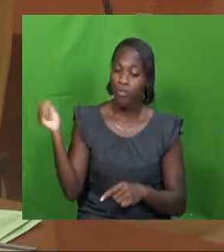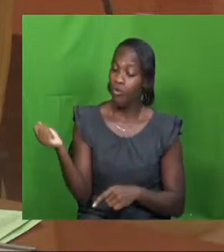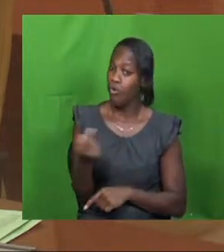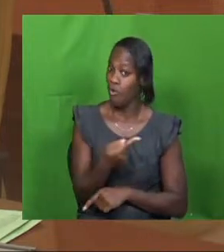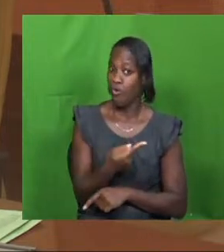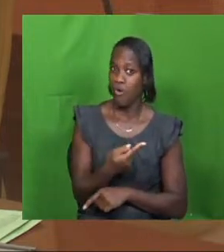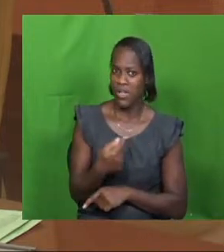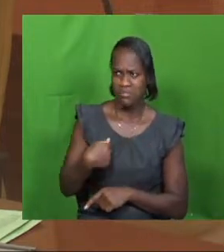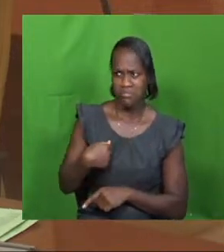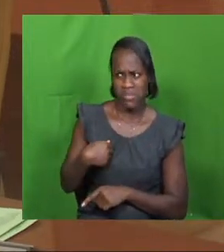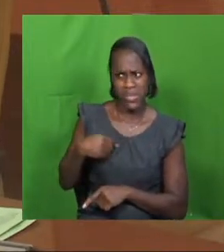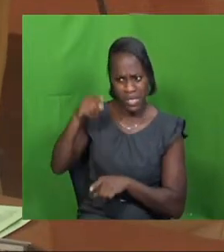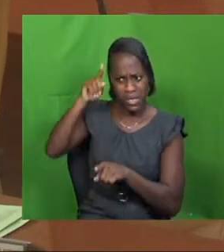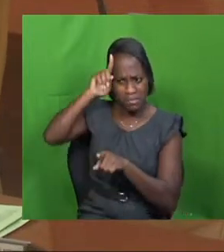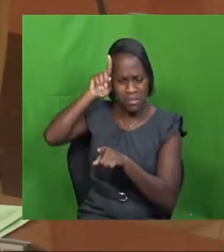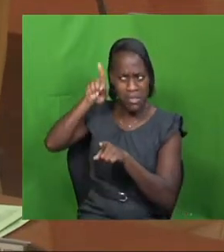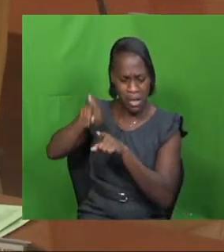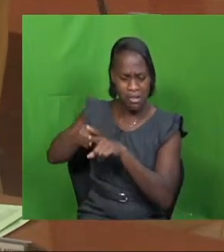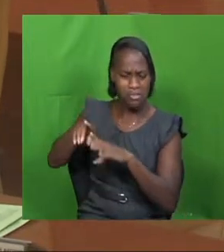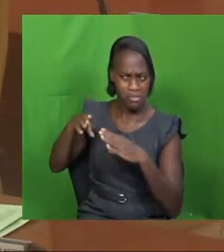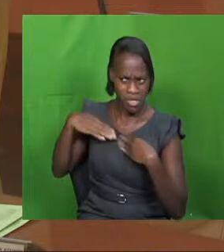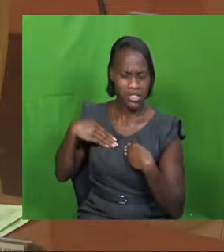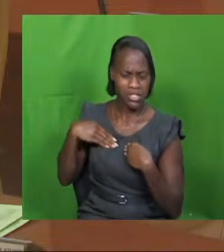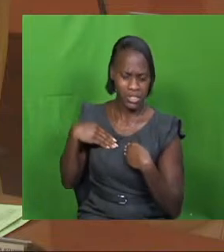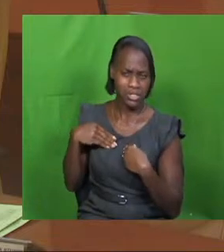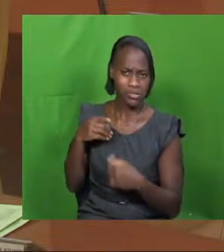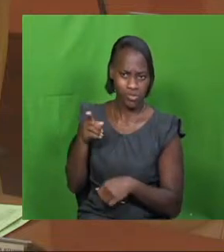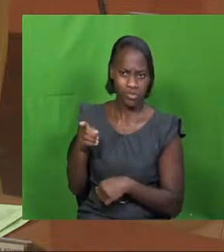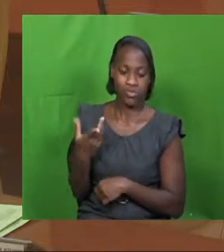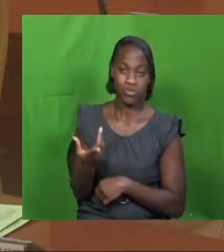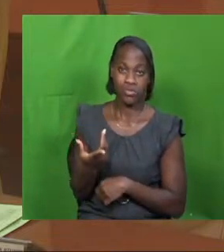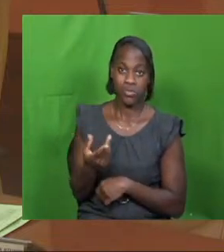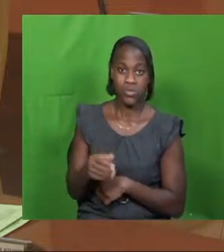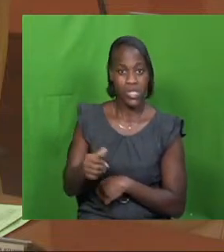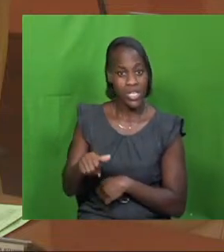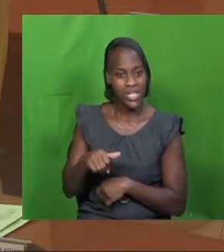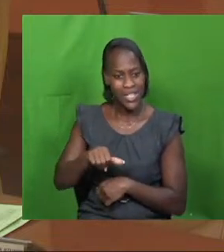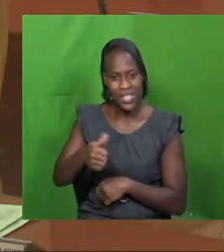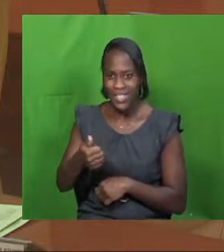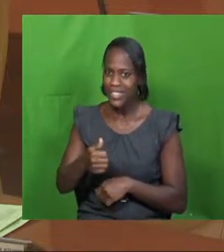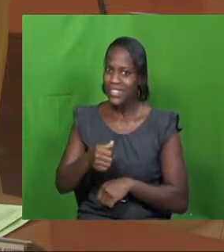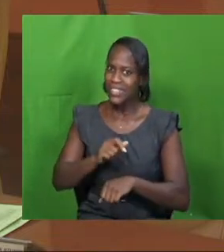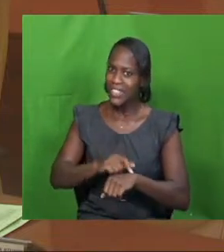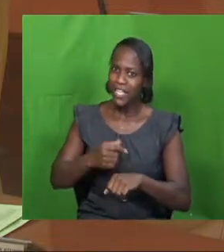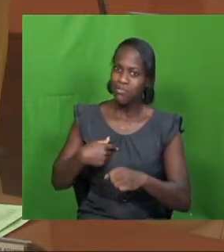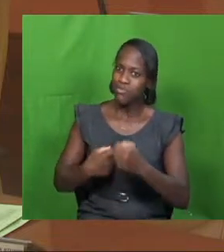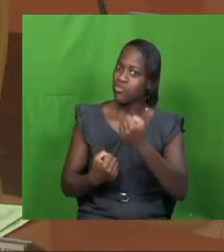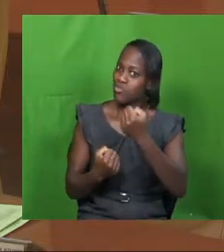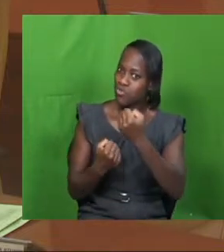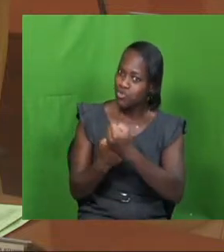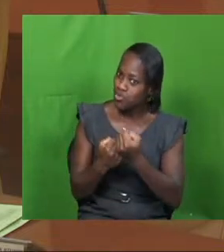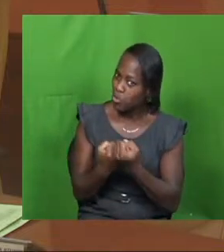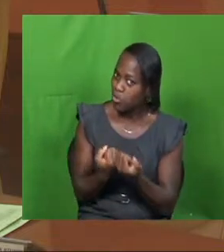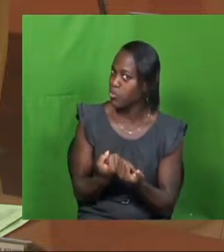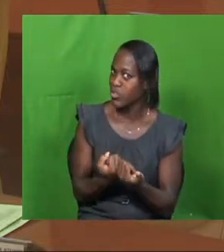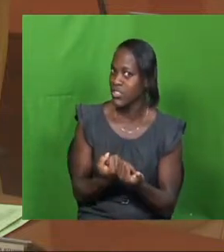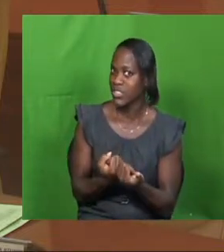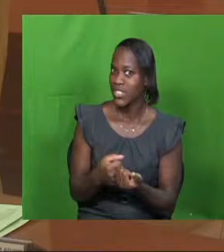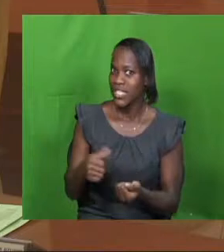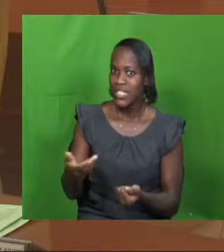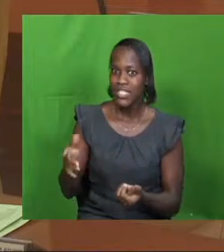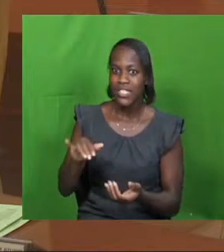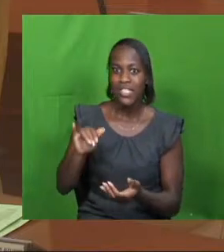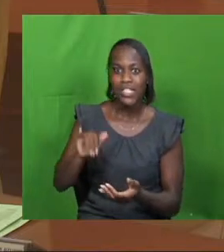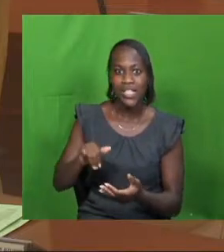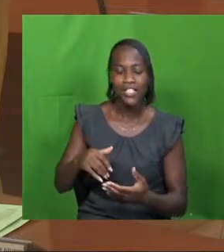on any day I will do your bidding in things like this that will go to solidify speaking